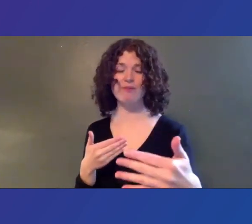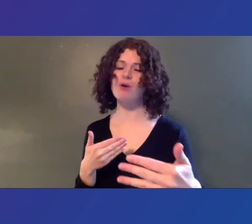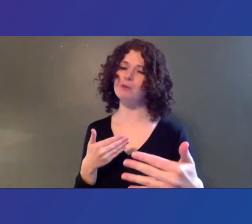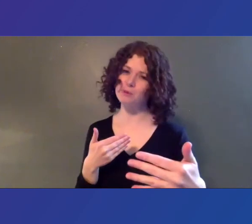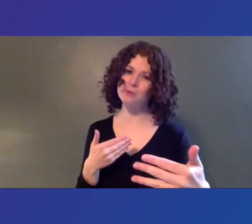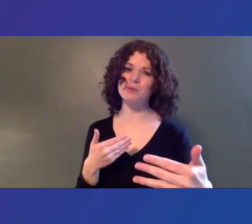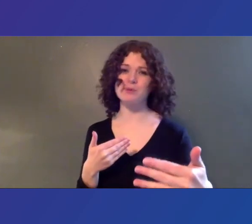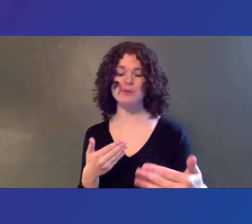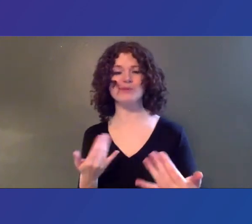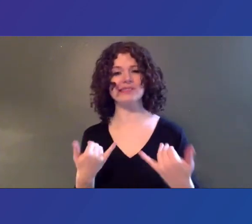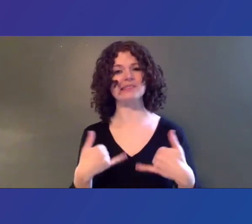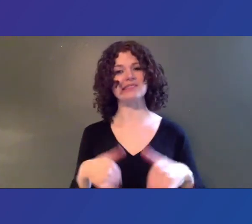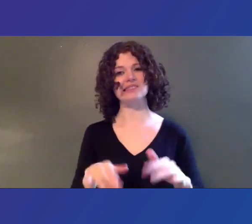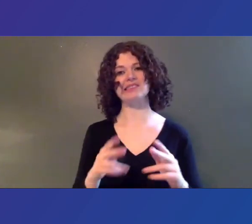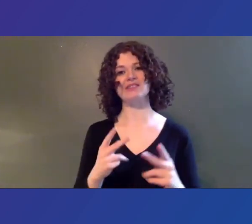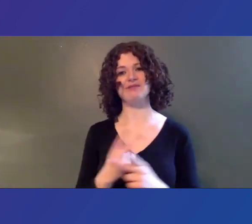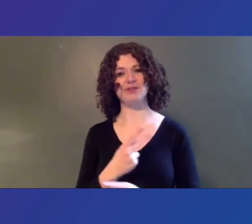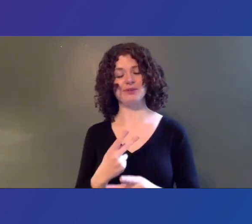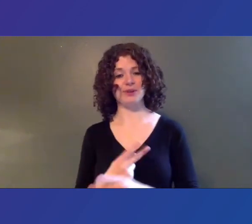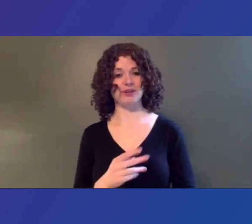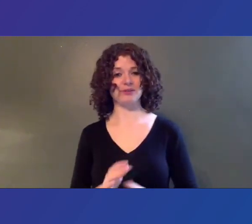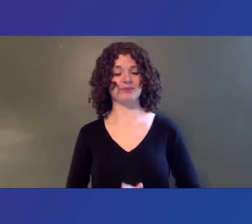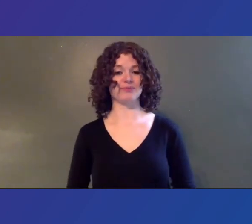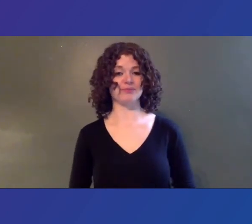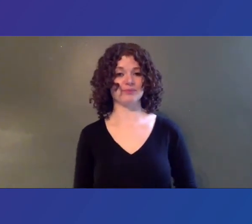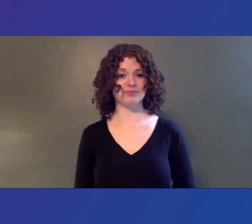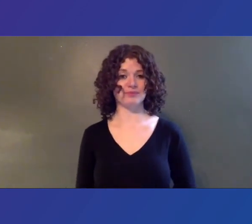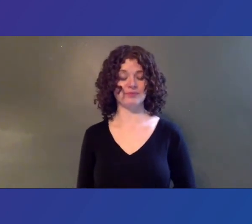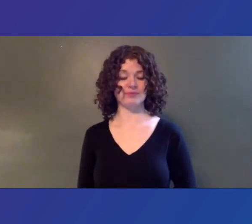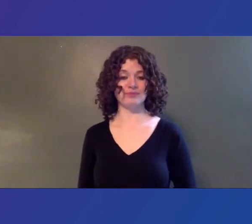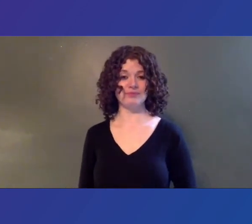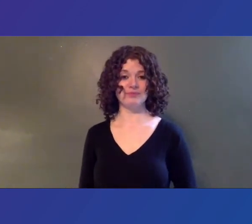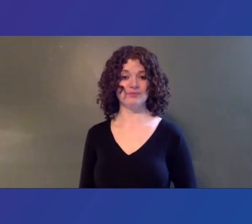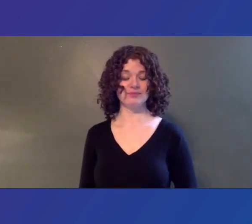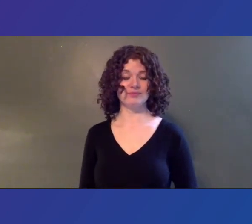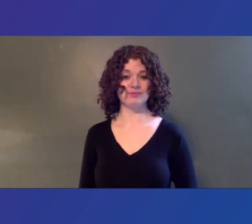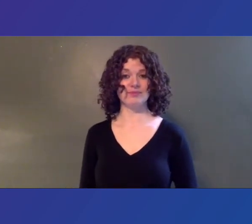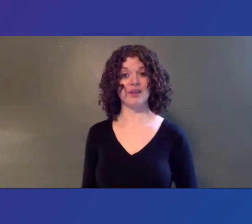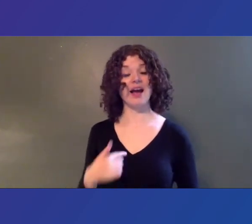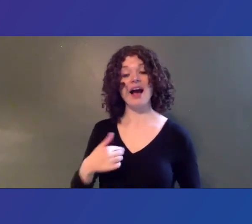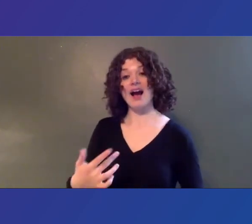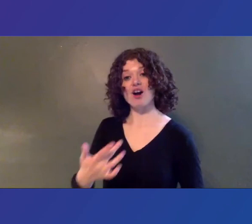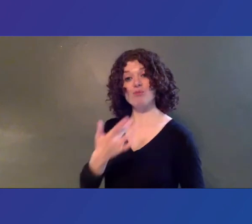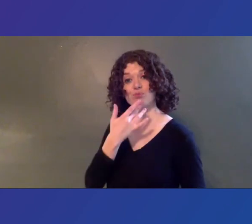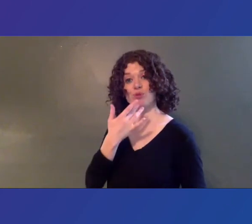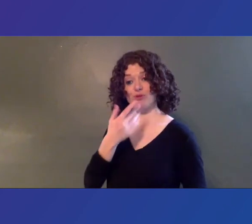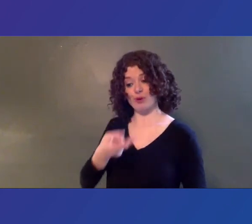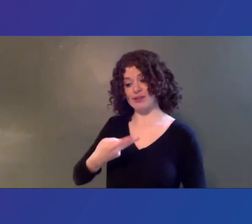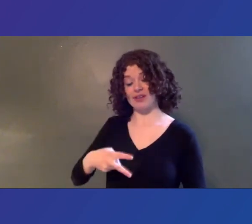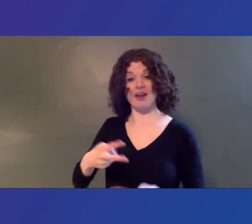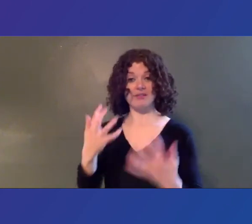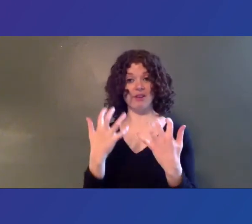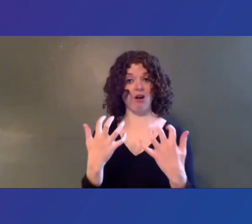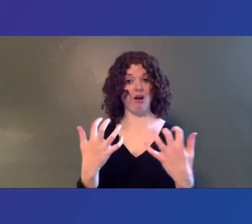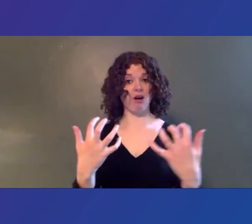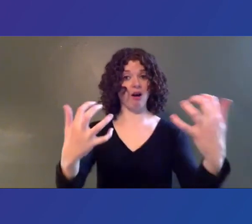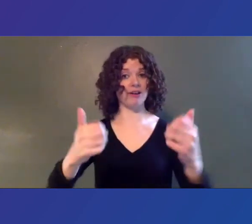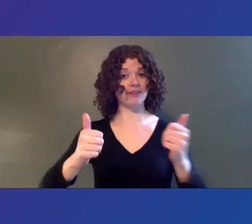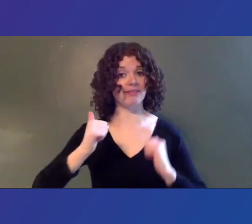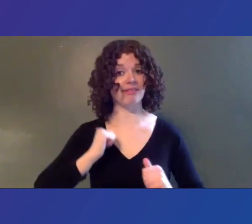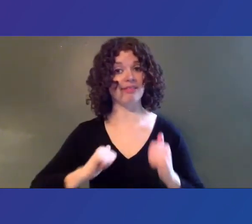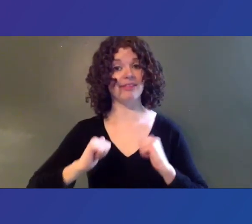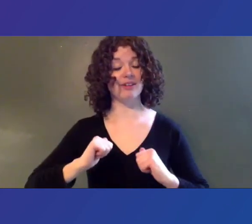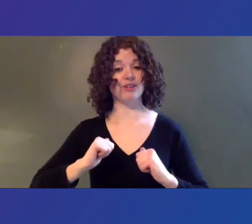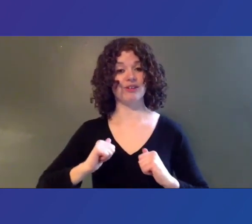up even more so. I mean, even with me, I prefer dancing in front of a live audience, but obviously completing my MFA in